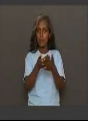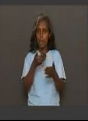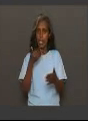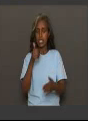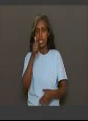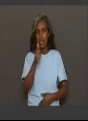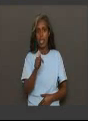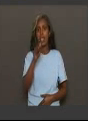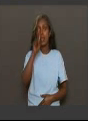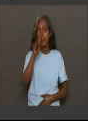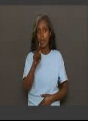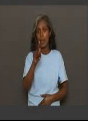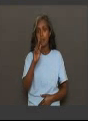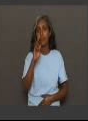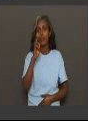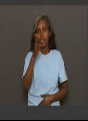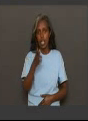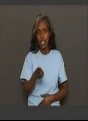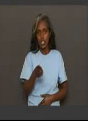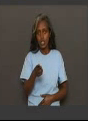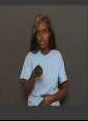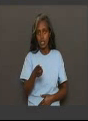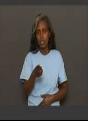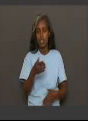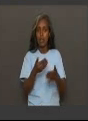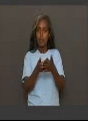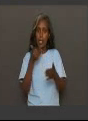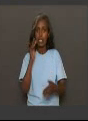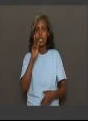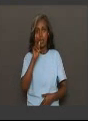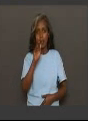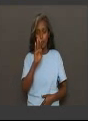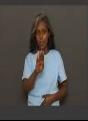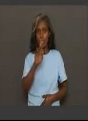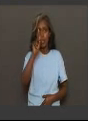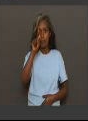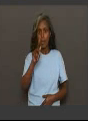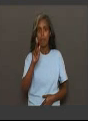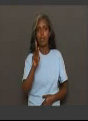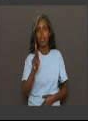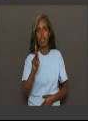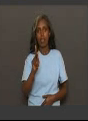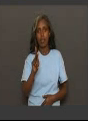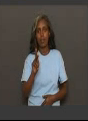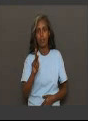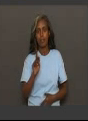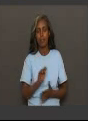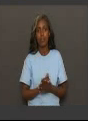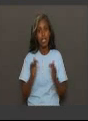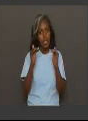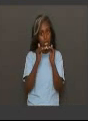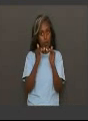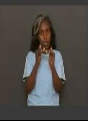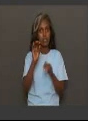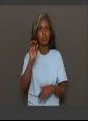minus a prime h minus b prime k